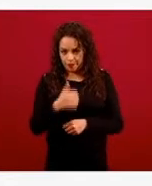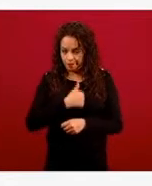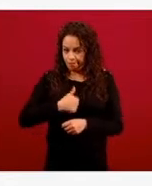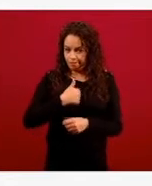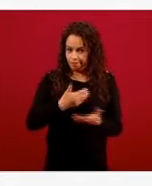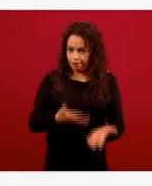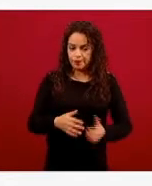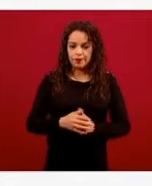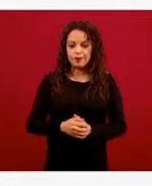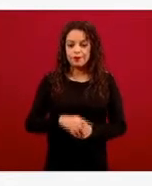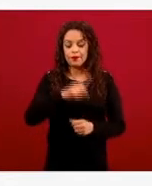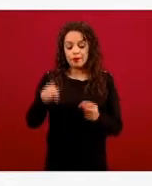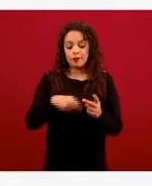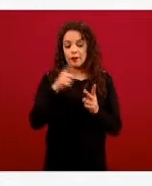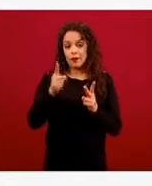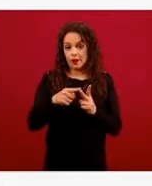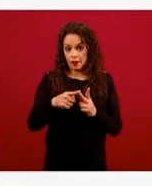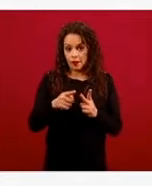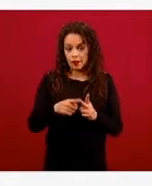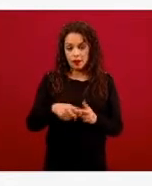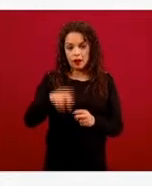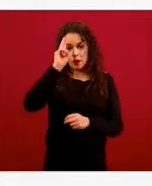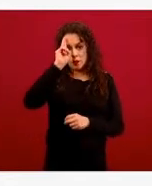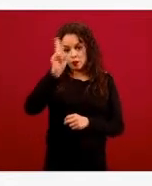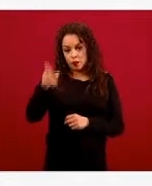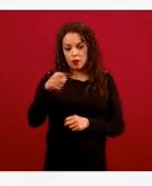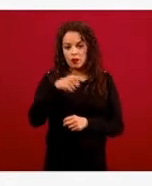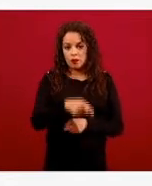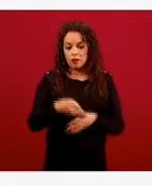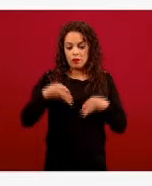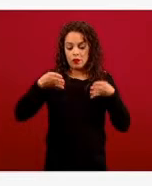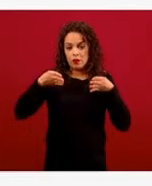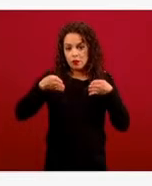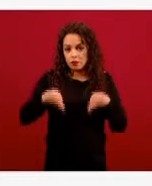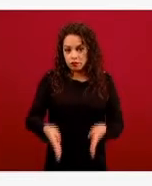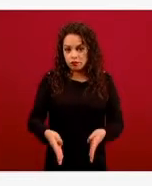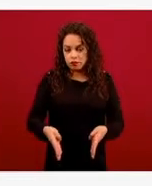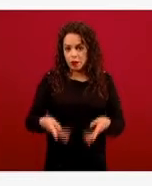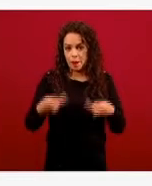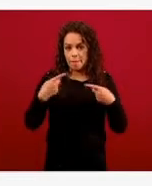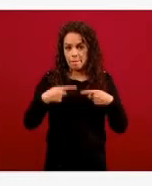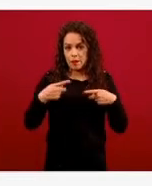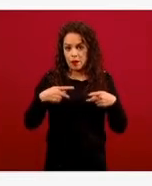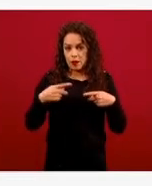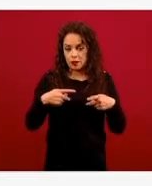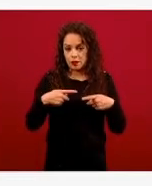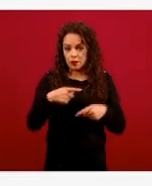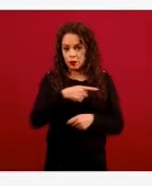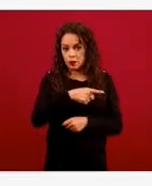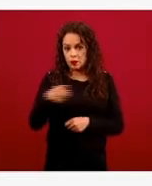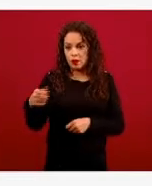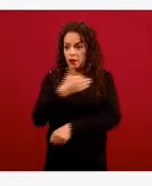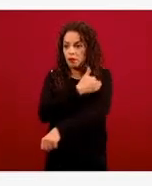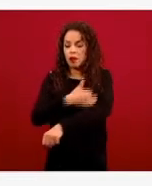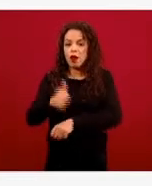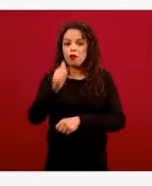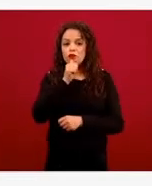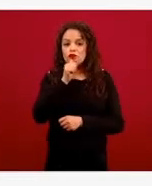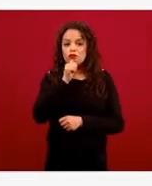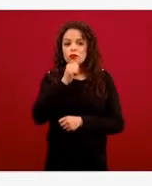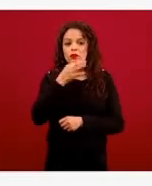prohibited. In second place, it is prohibited to bury these